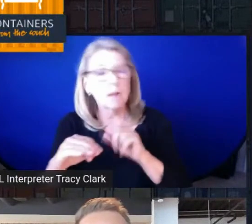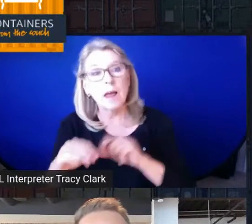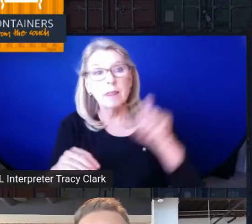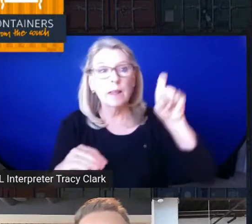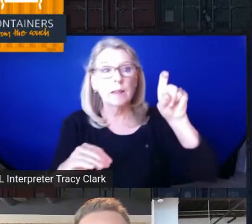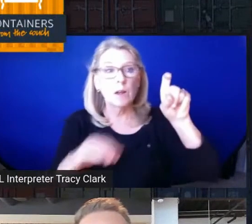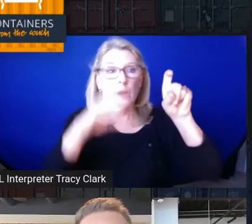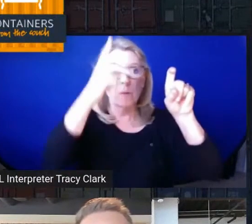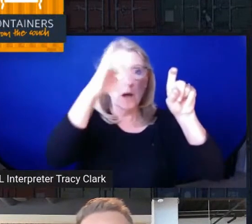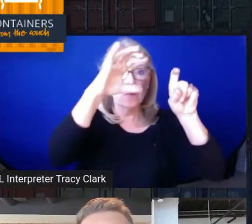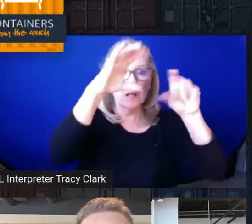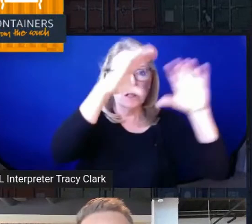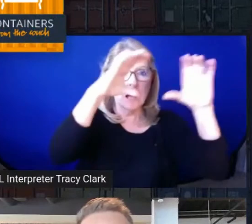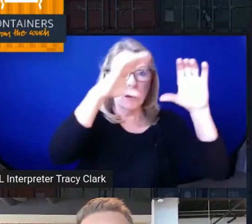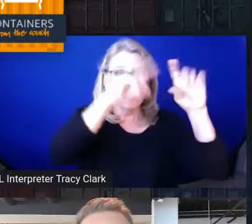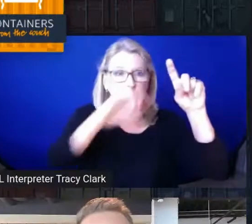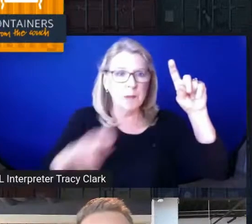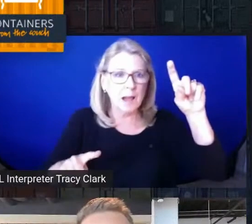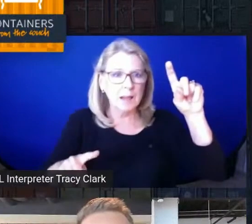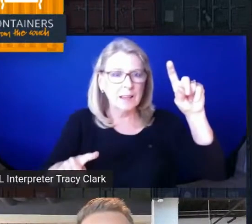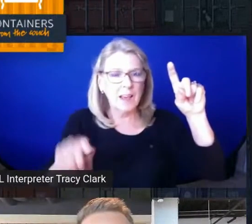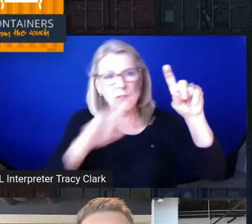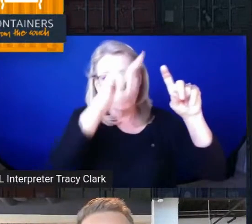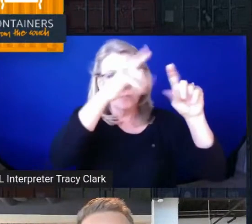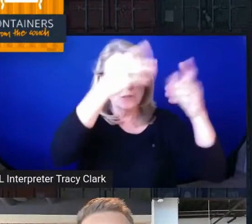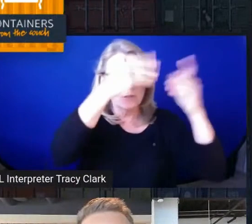services. Yeah, absolutely.